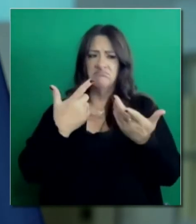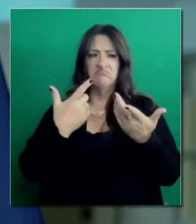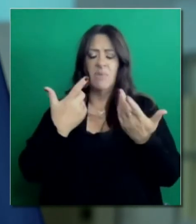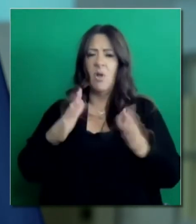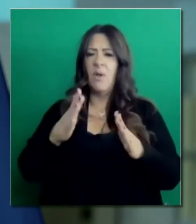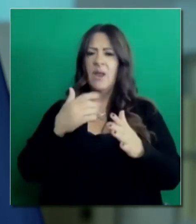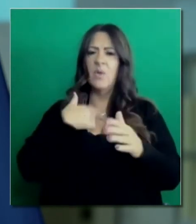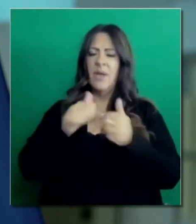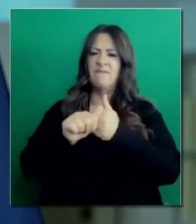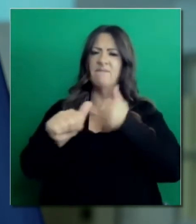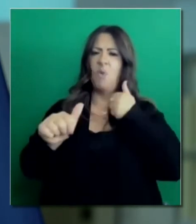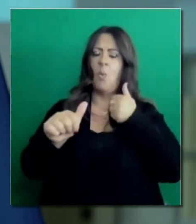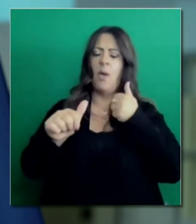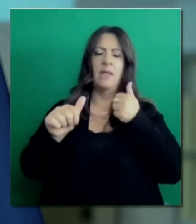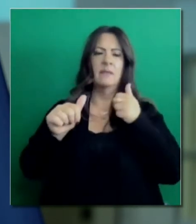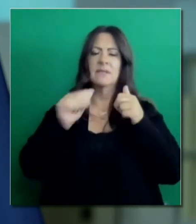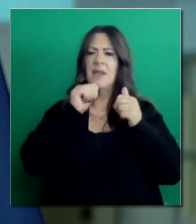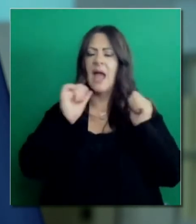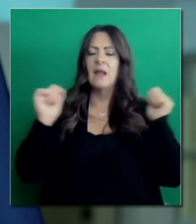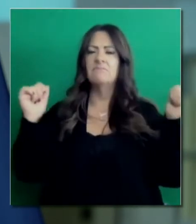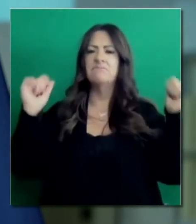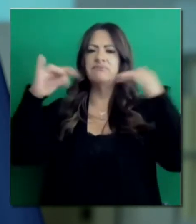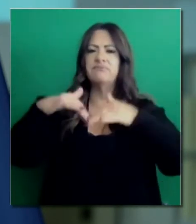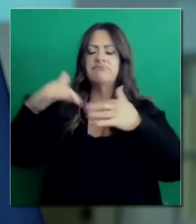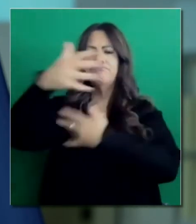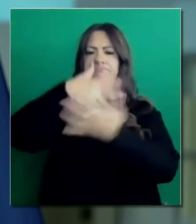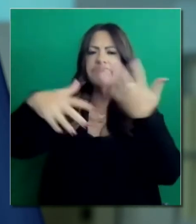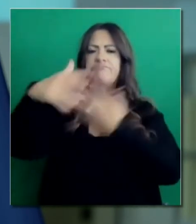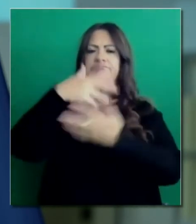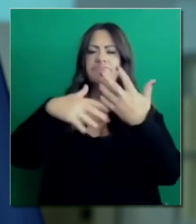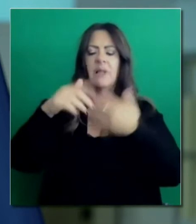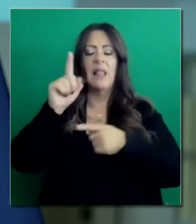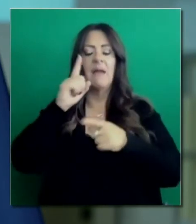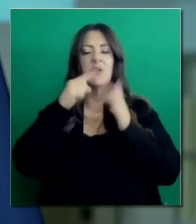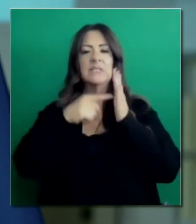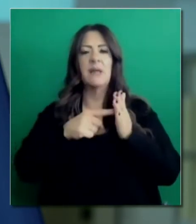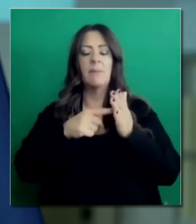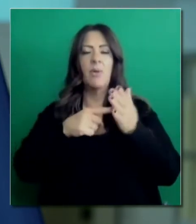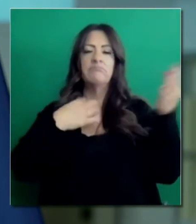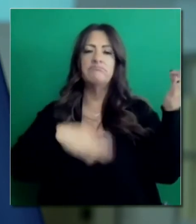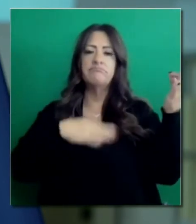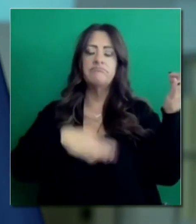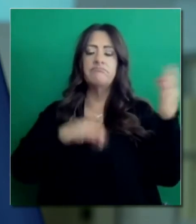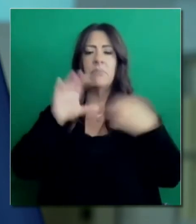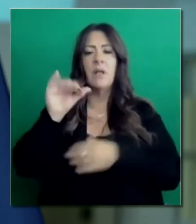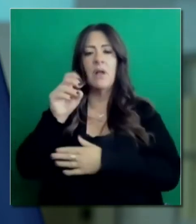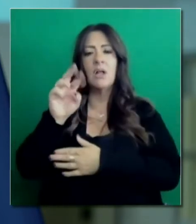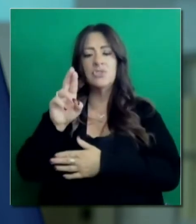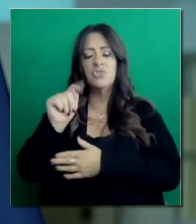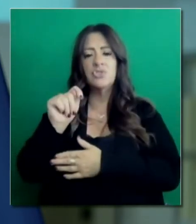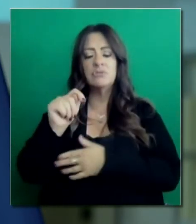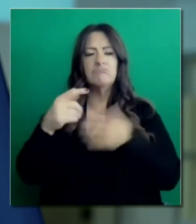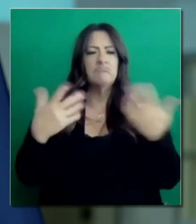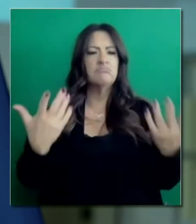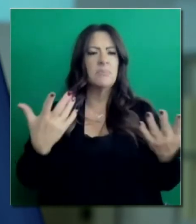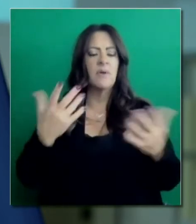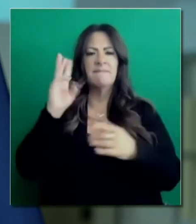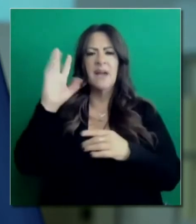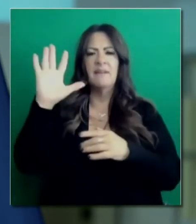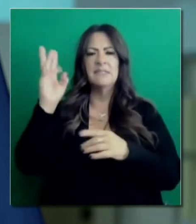to large rock concerts, et cetera, too early, or frankly, 5-6 months ago in the midst